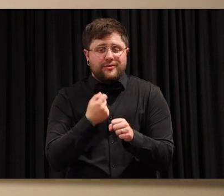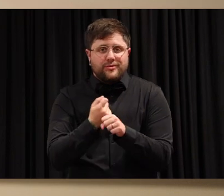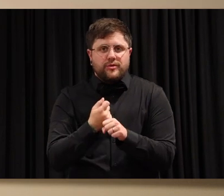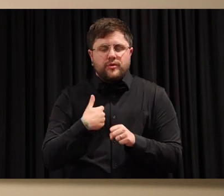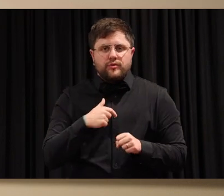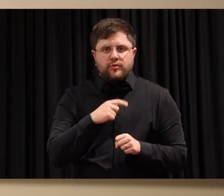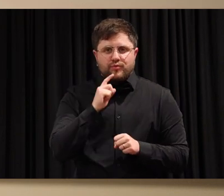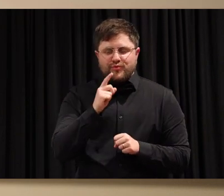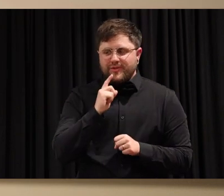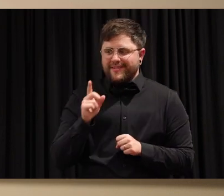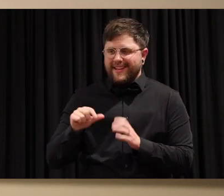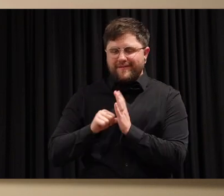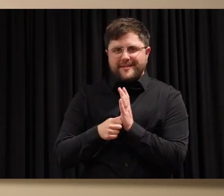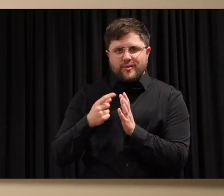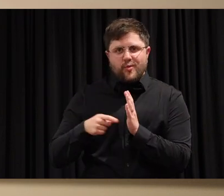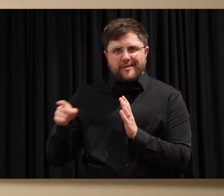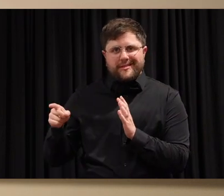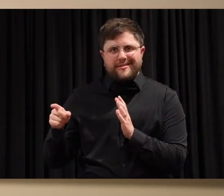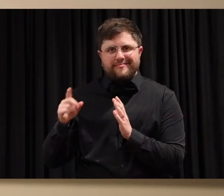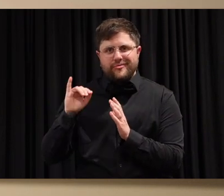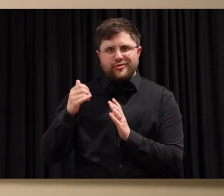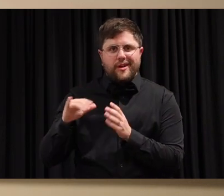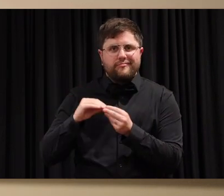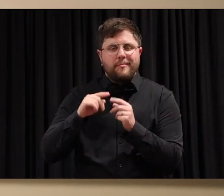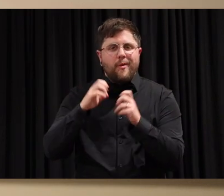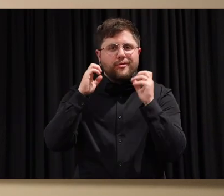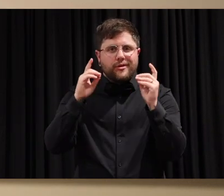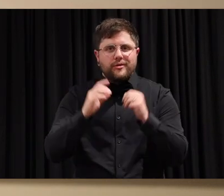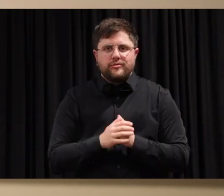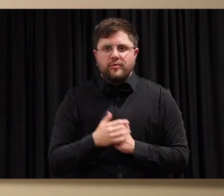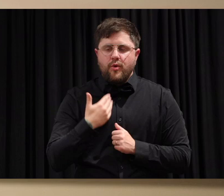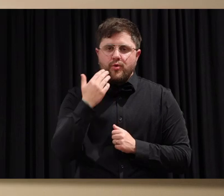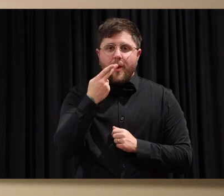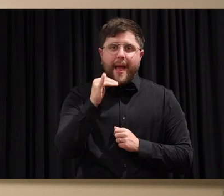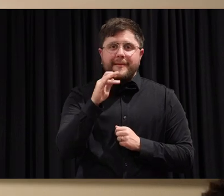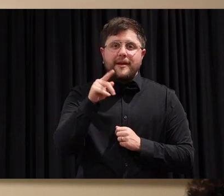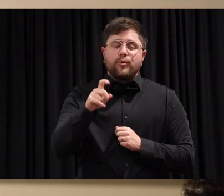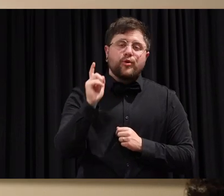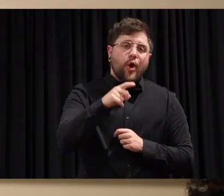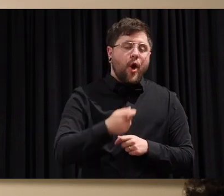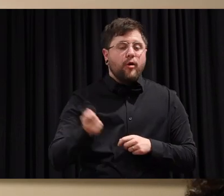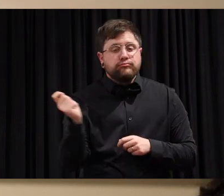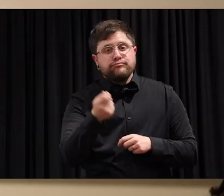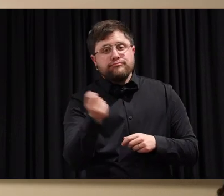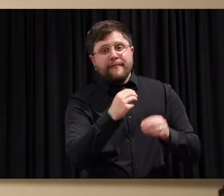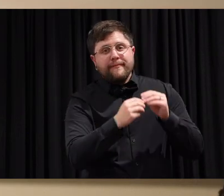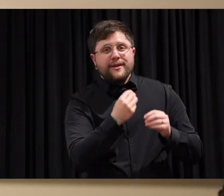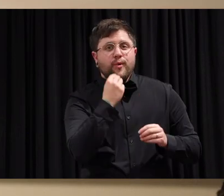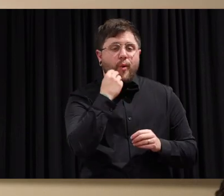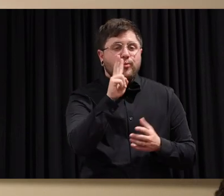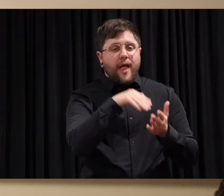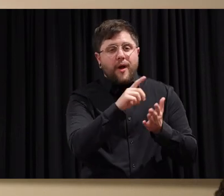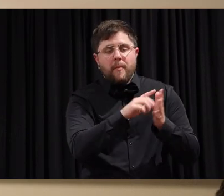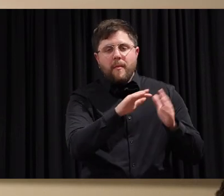speaking to what Jay was talking about earlier with education. Everyone knows Habitat. You're supposed to go and swing a hammer for, 2,000 hours, whatever, to get your home.